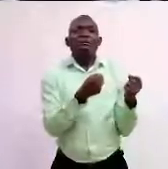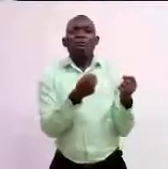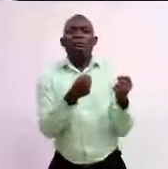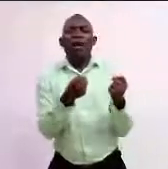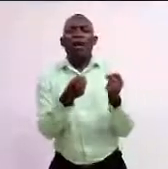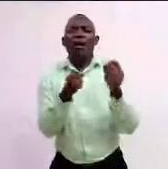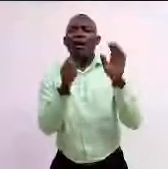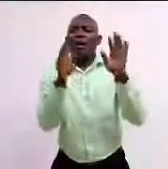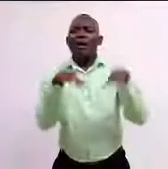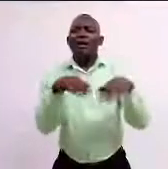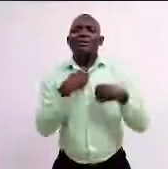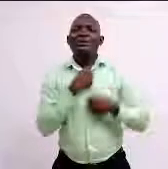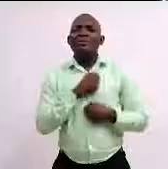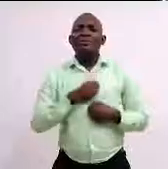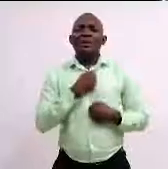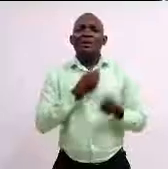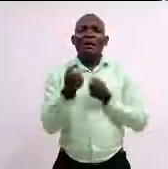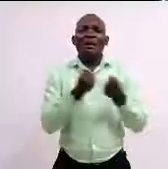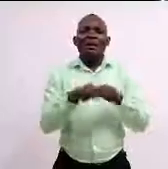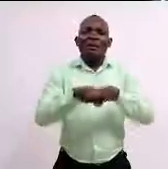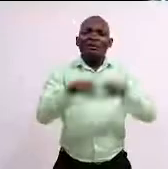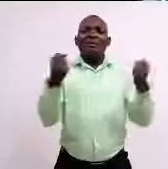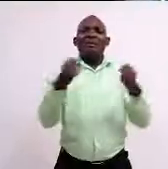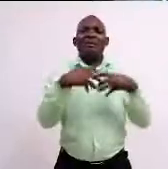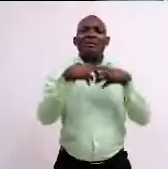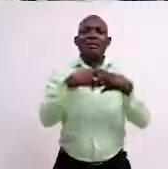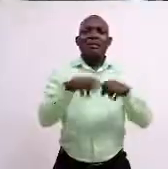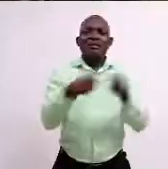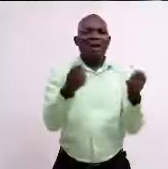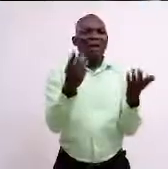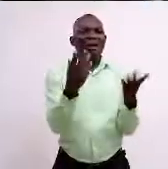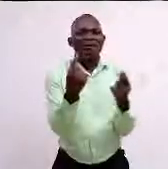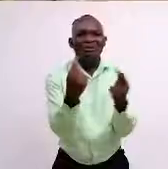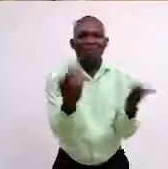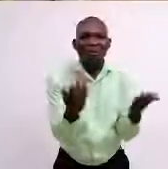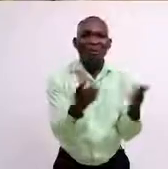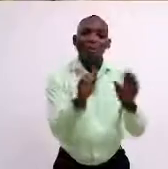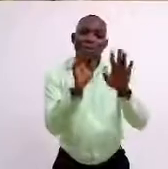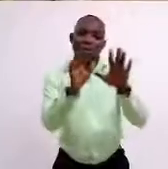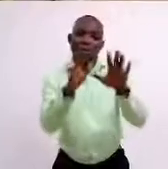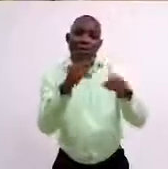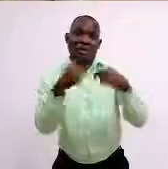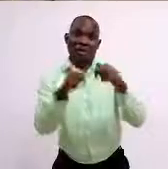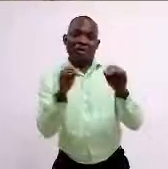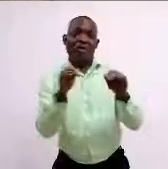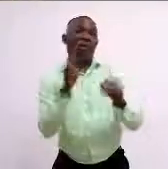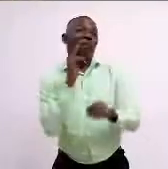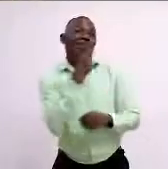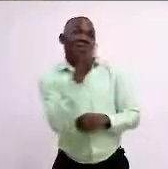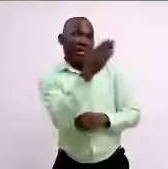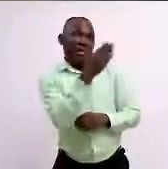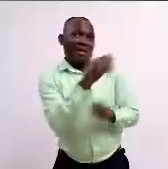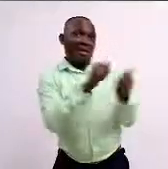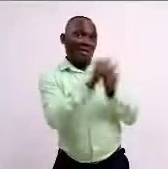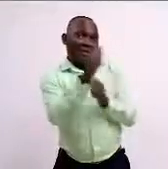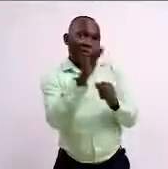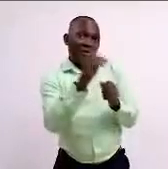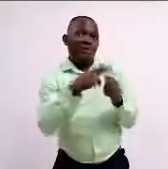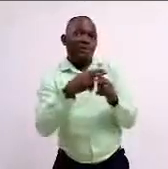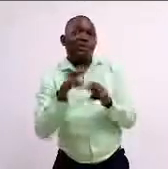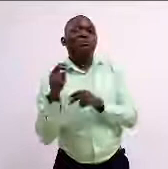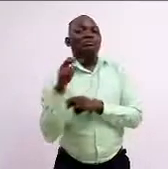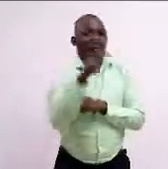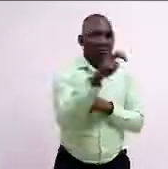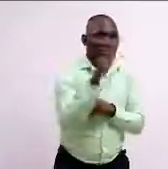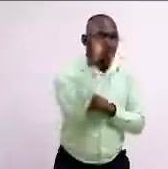You have a small problem. Engine failure. So what are we going to do? There's a motel not too far from